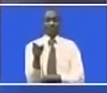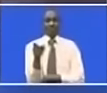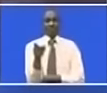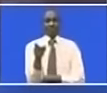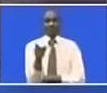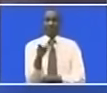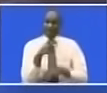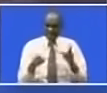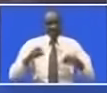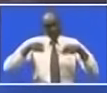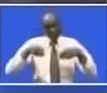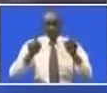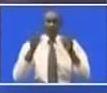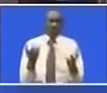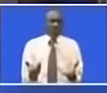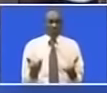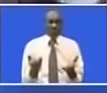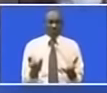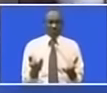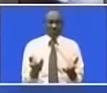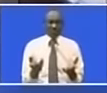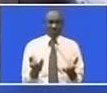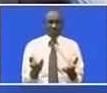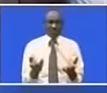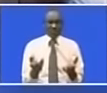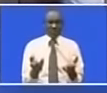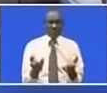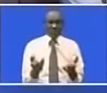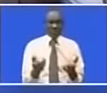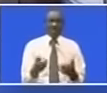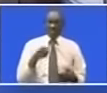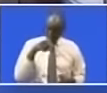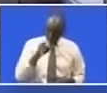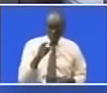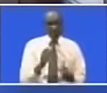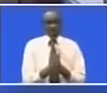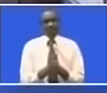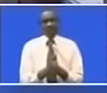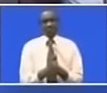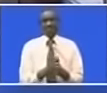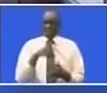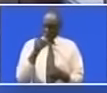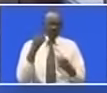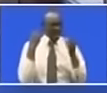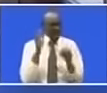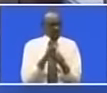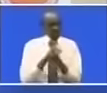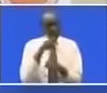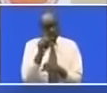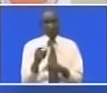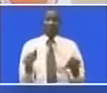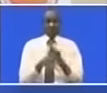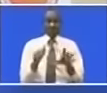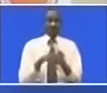they are not very much on the contesting side. They are very much